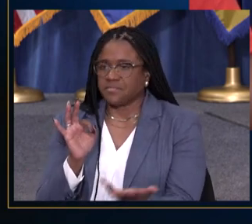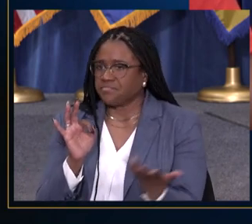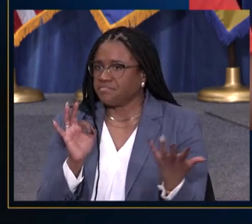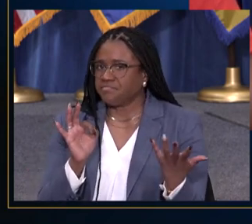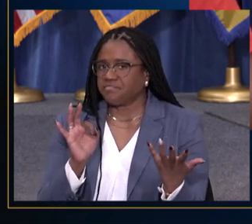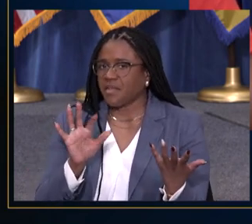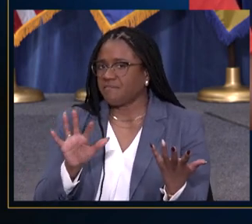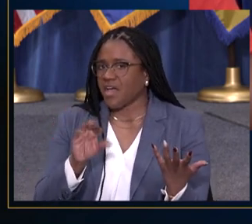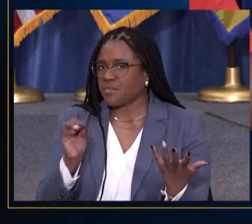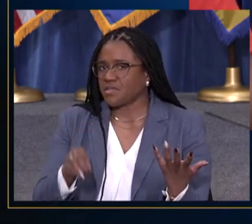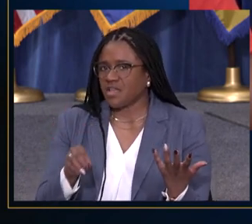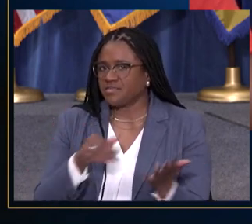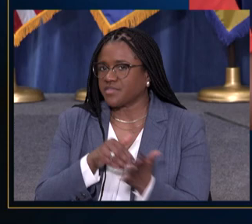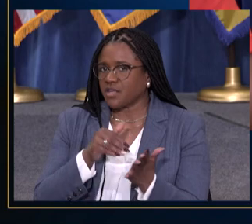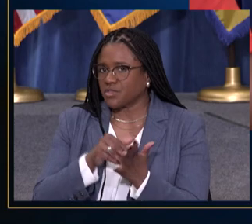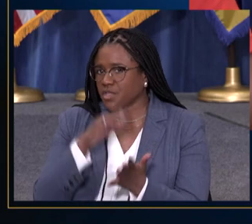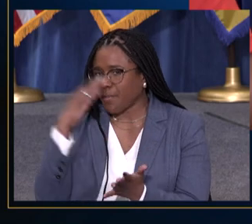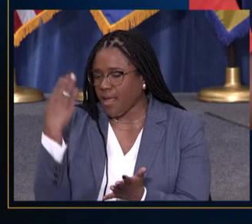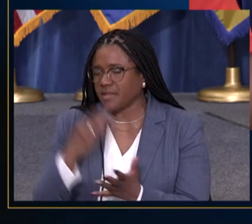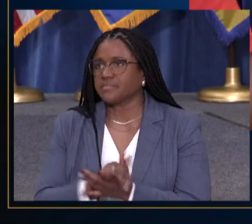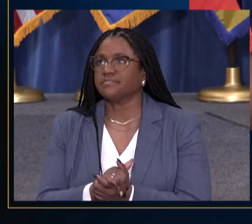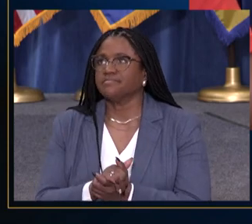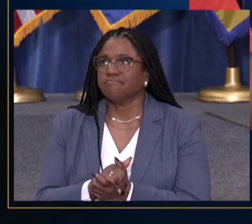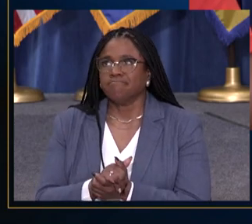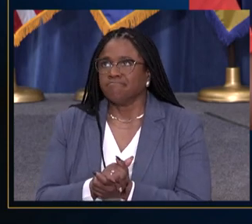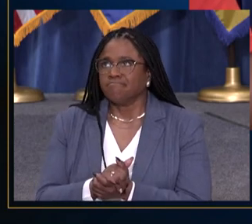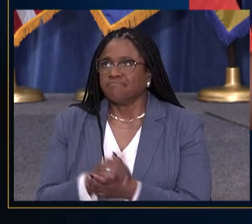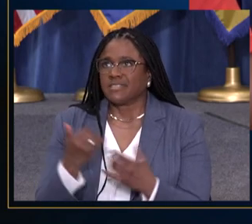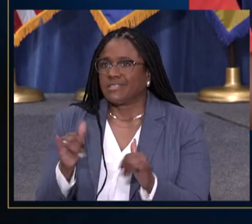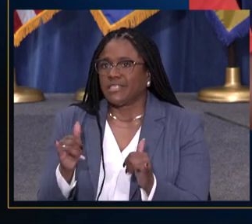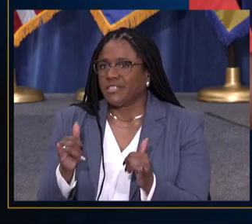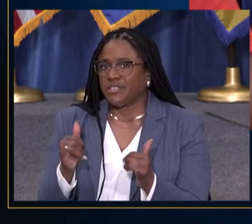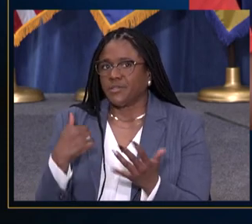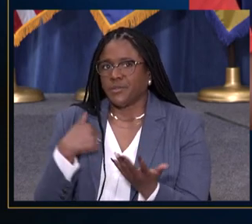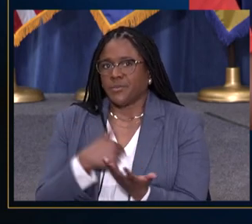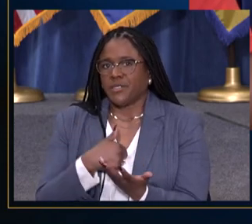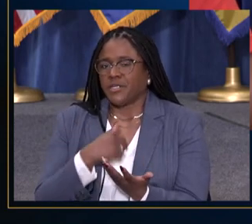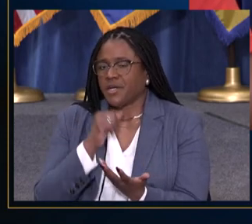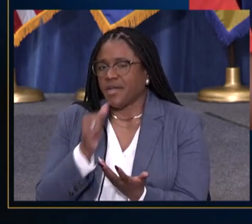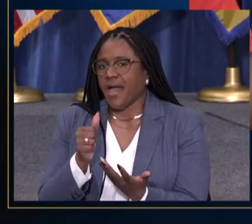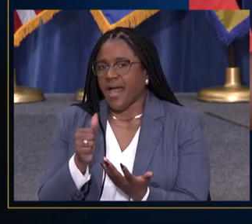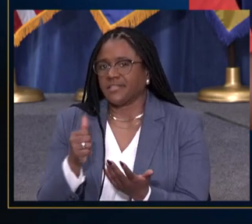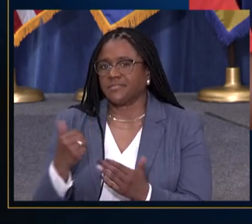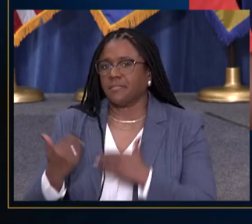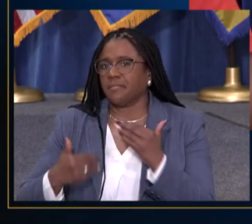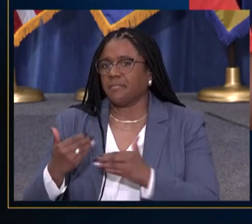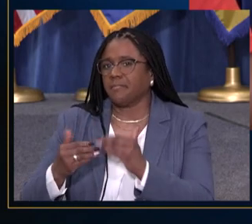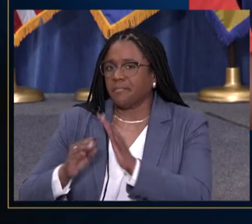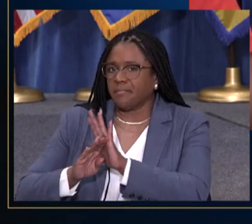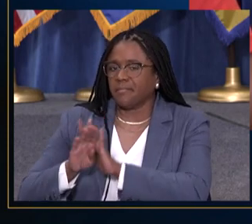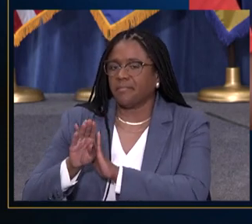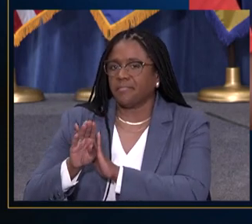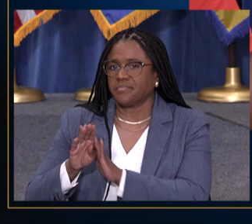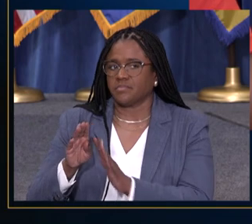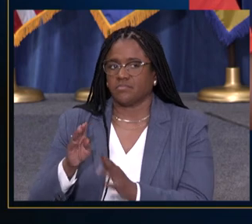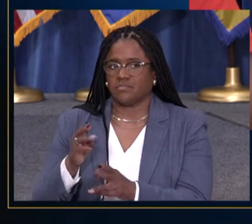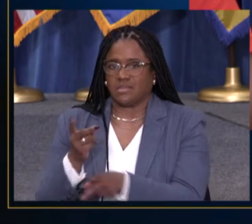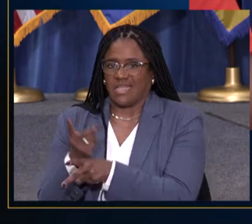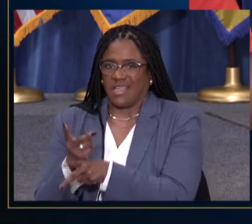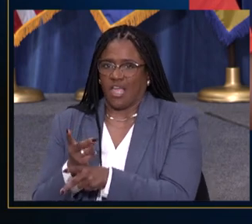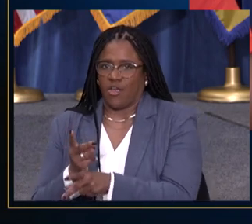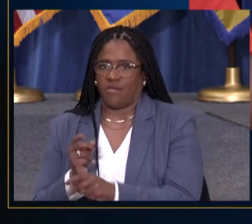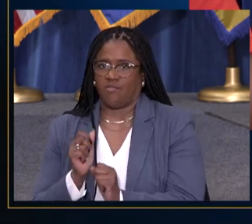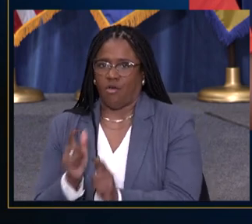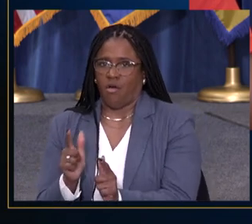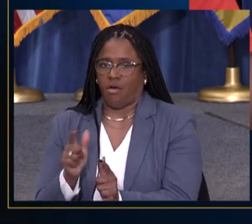we're 5% of doctors are Black. We are certainly not at a pace to keep up and take care of all